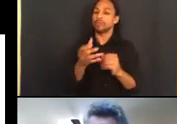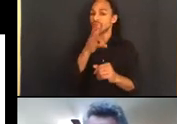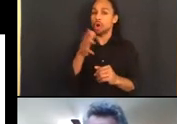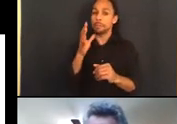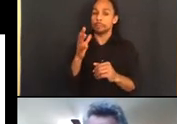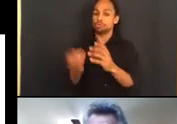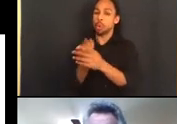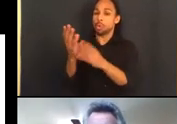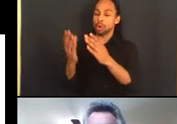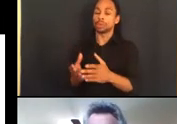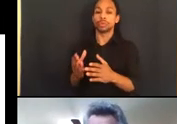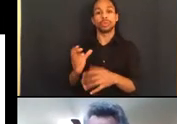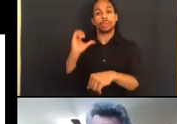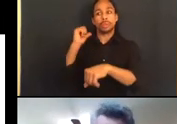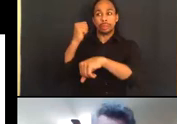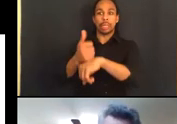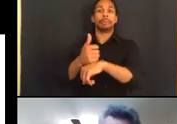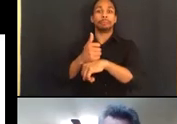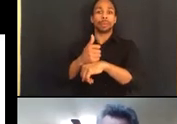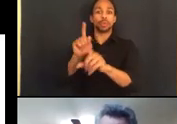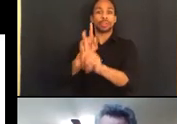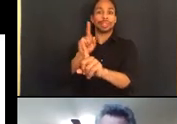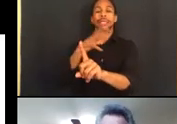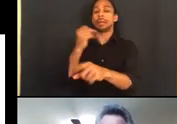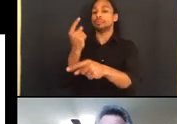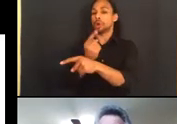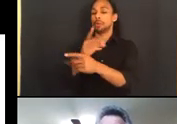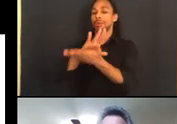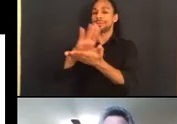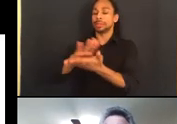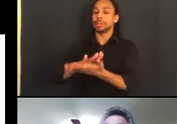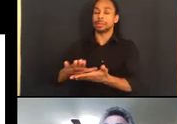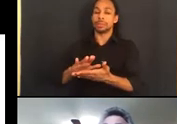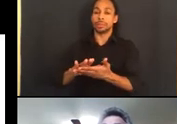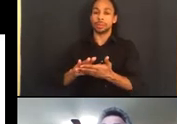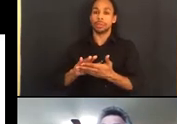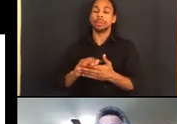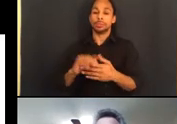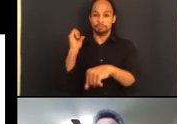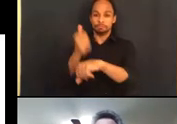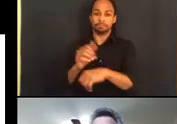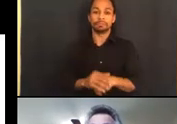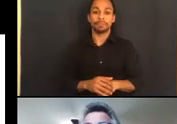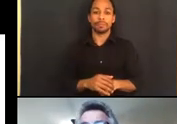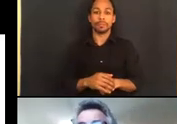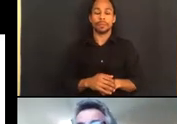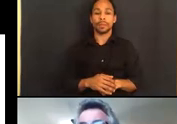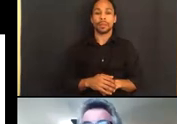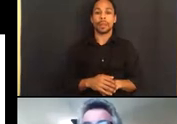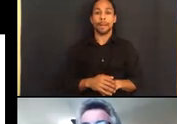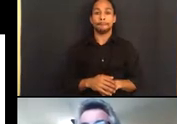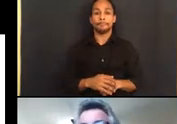and require proper sanitation measures. One of the presenters showed a picture of one of the prisons. You changed a little bit